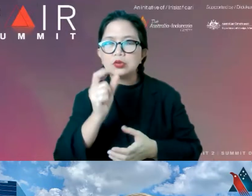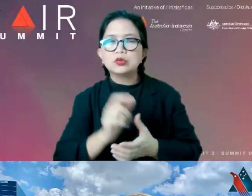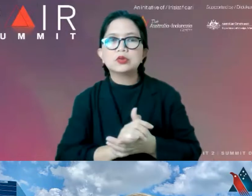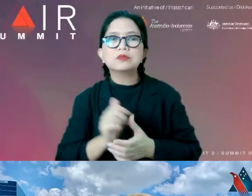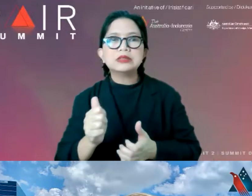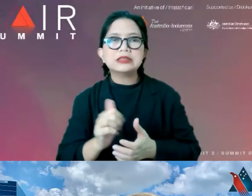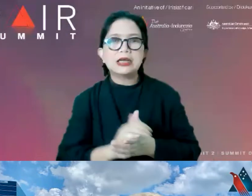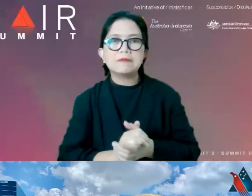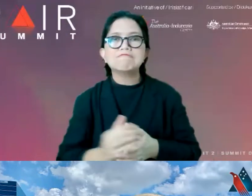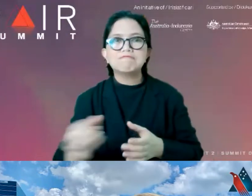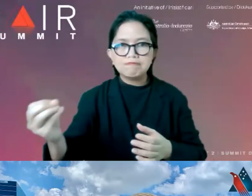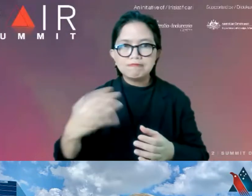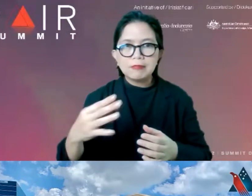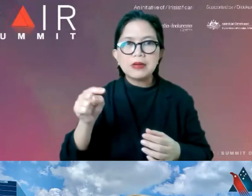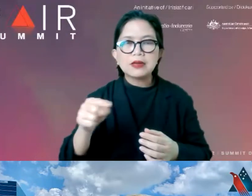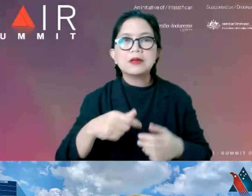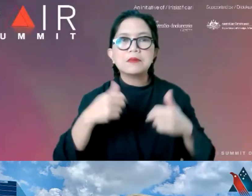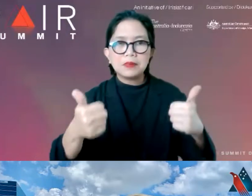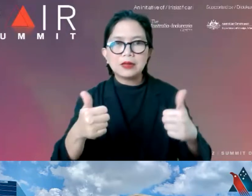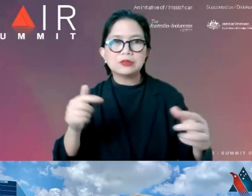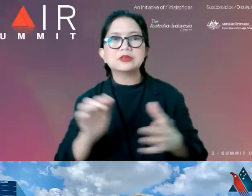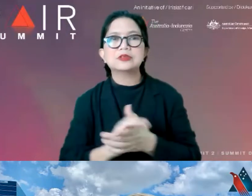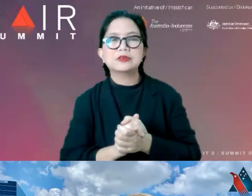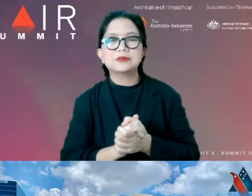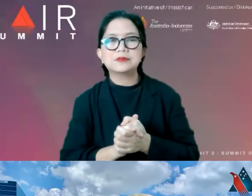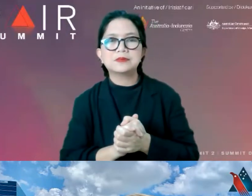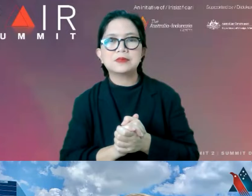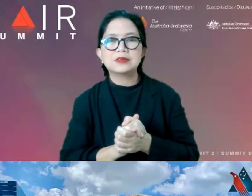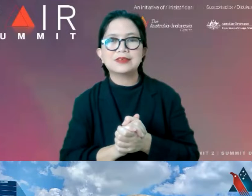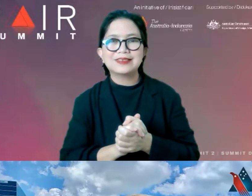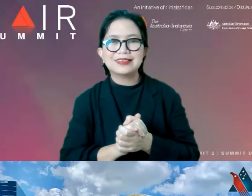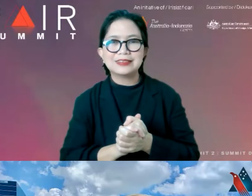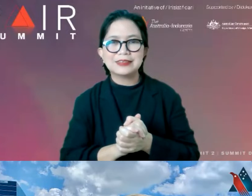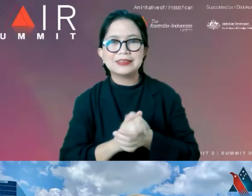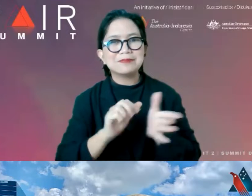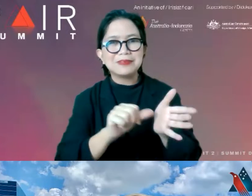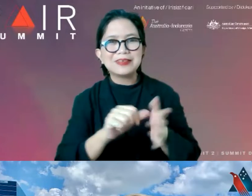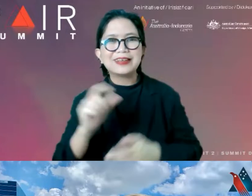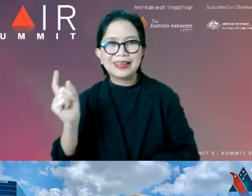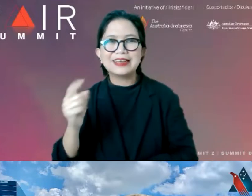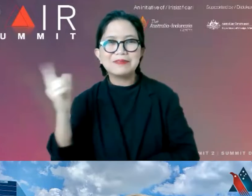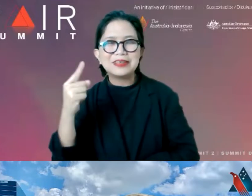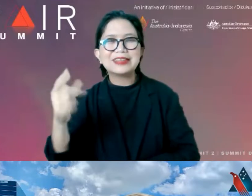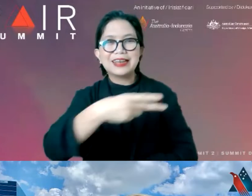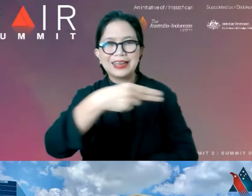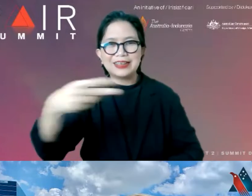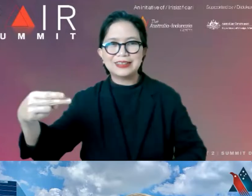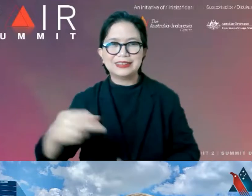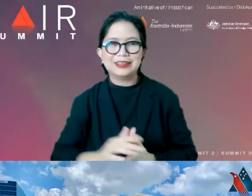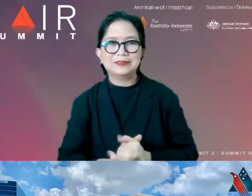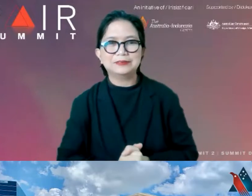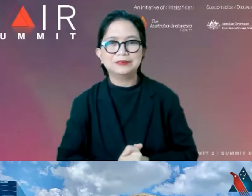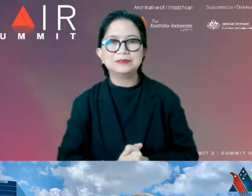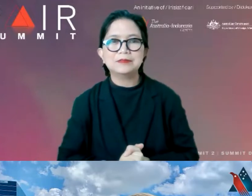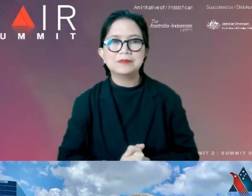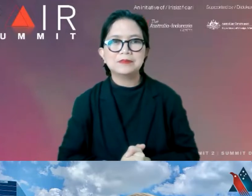So there's a wide range of capability, I guess, that could be brought to bear to assist Indonesia with its transformation